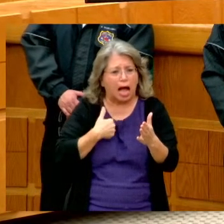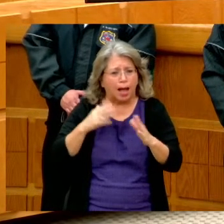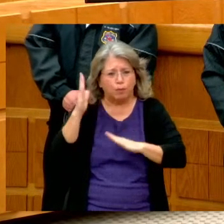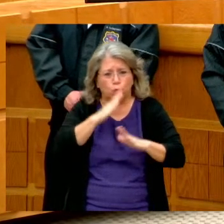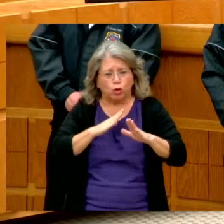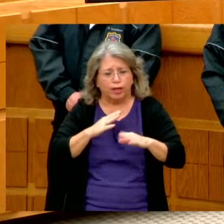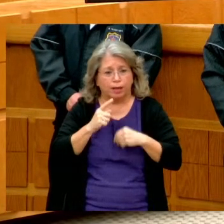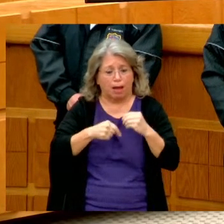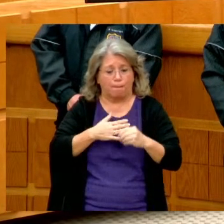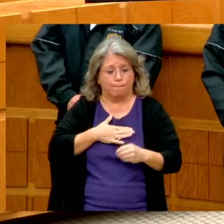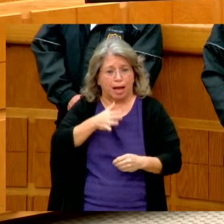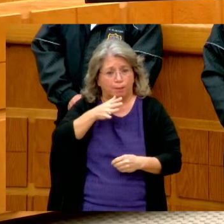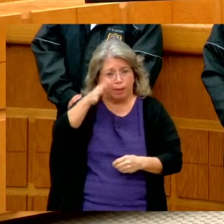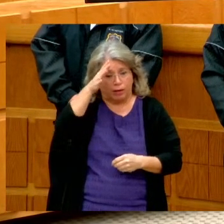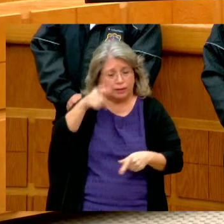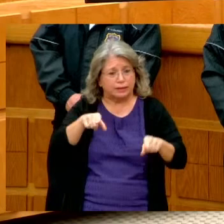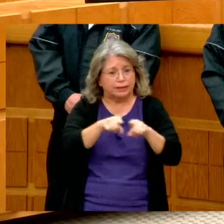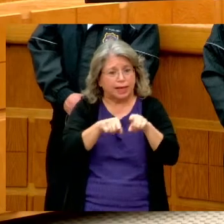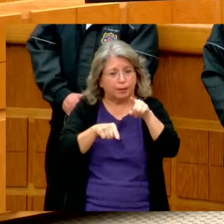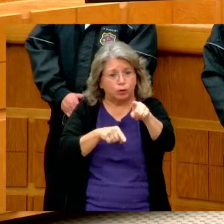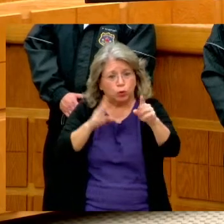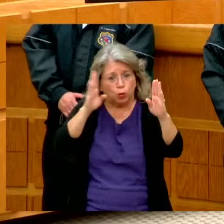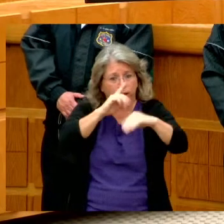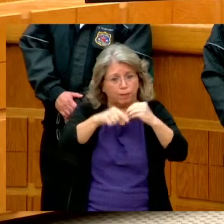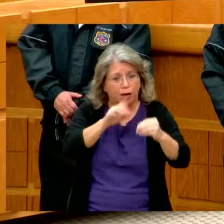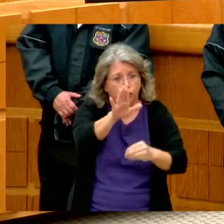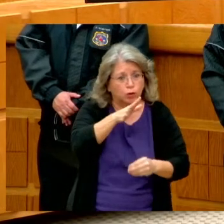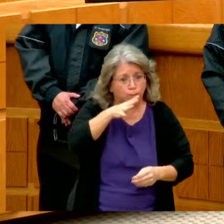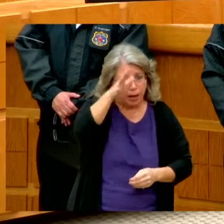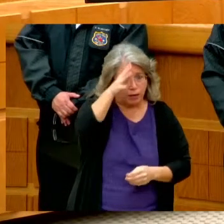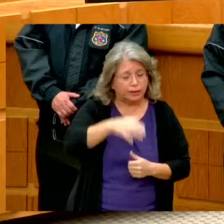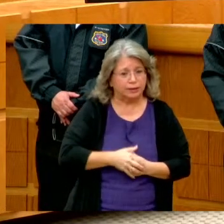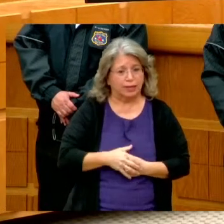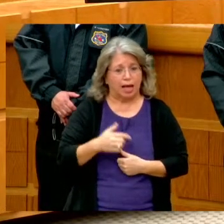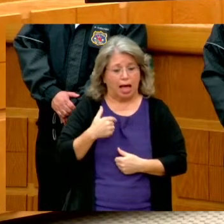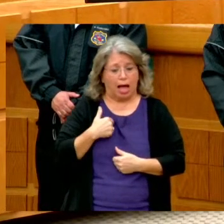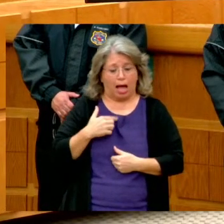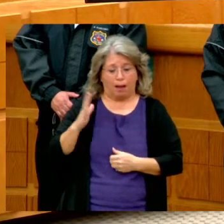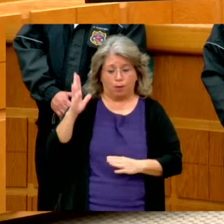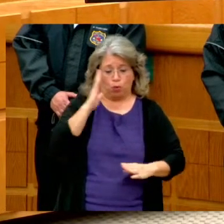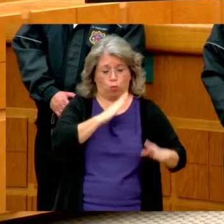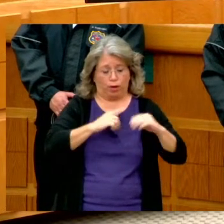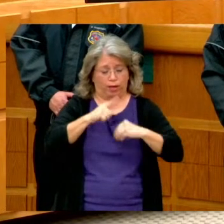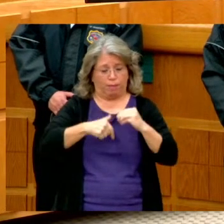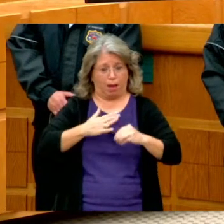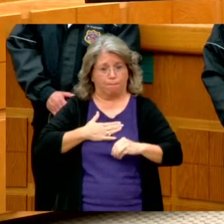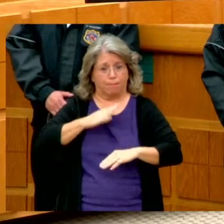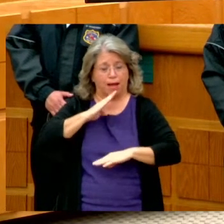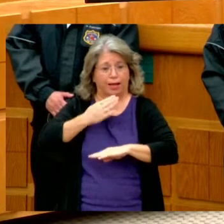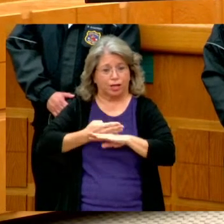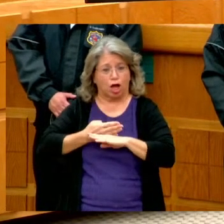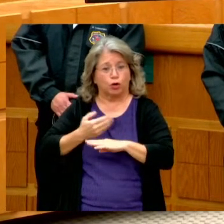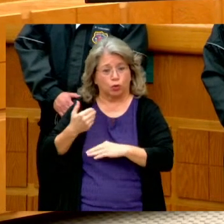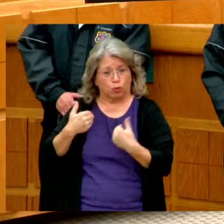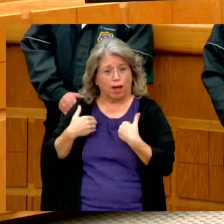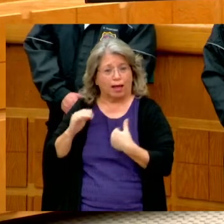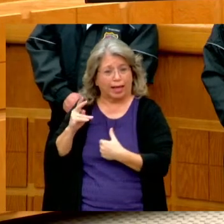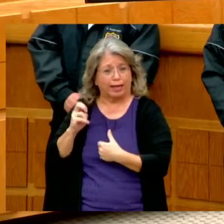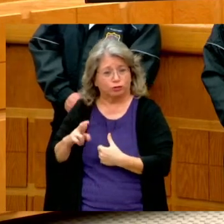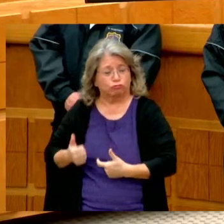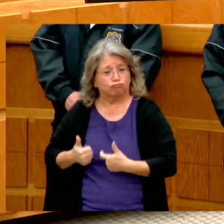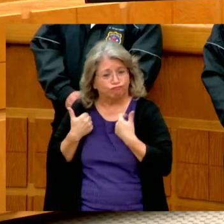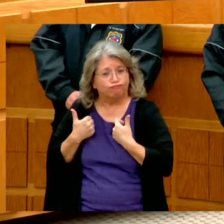about yours getting this vaccine. I'm as worried about my daughter, a cancer survivor, getting